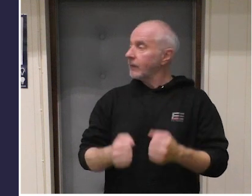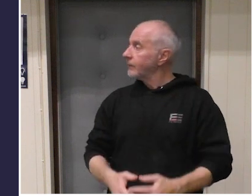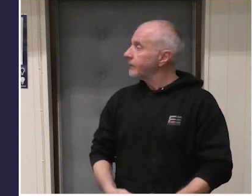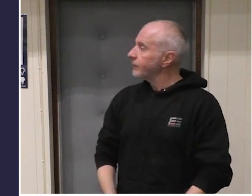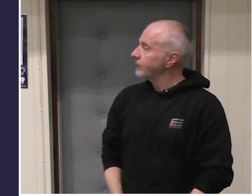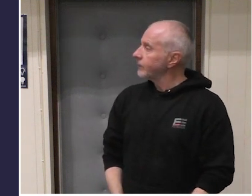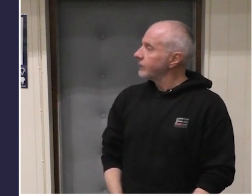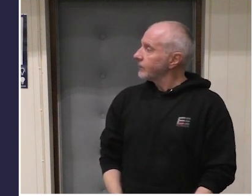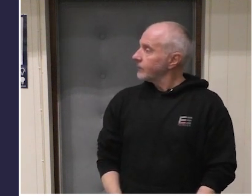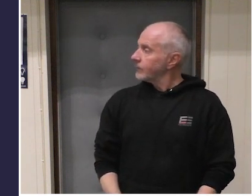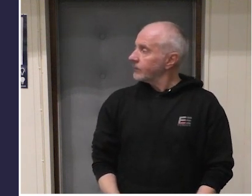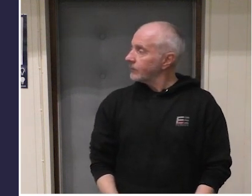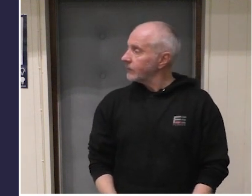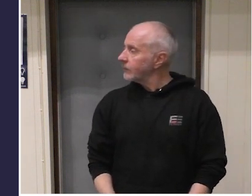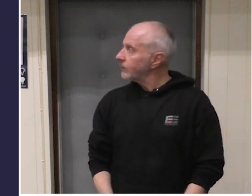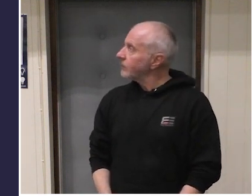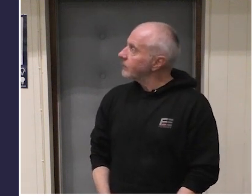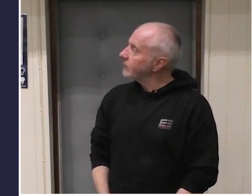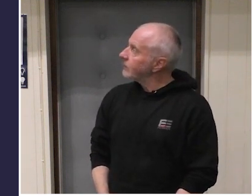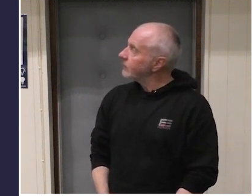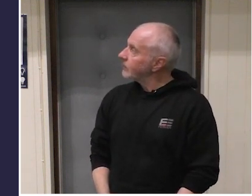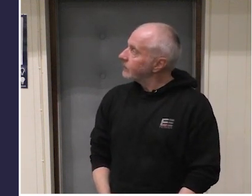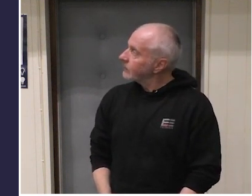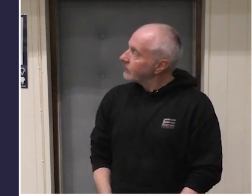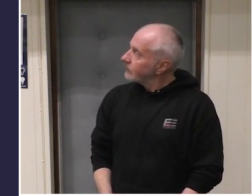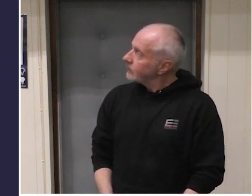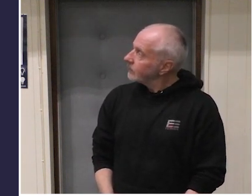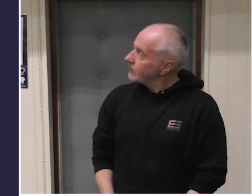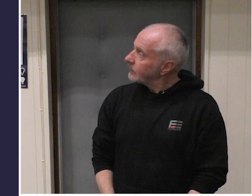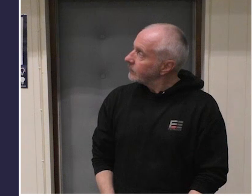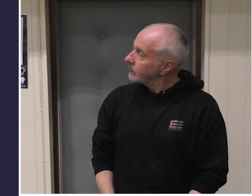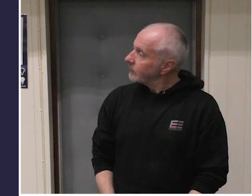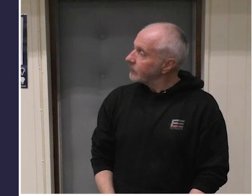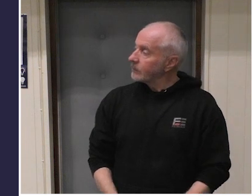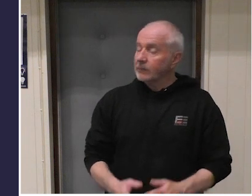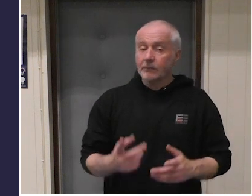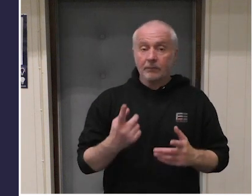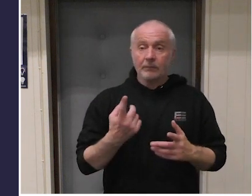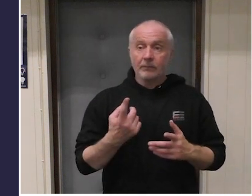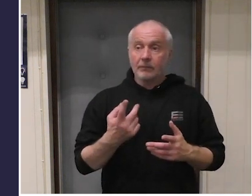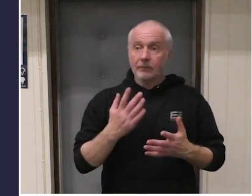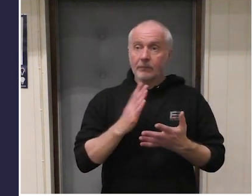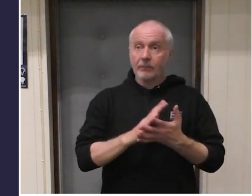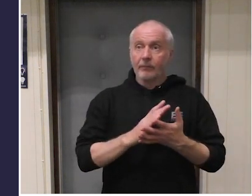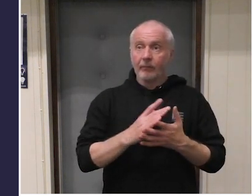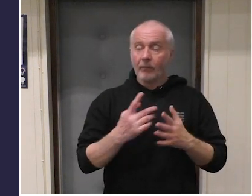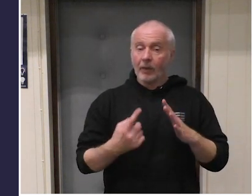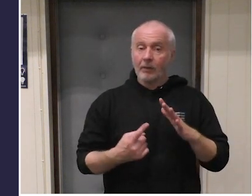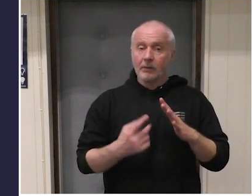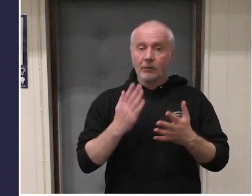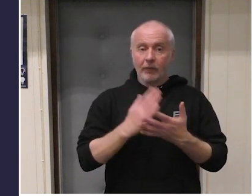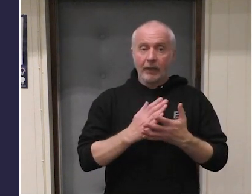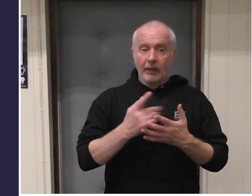And this is essentially the one of the important achievements of statistical equilibrium